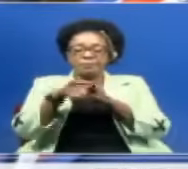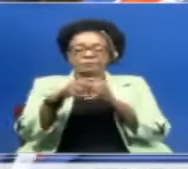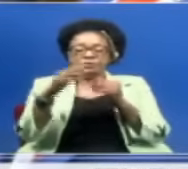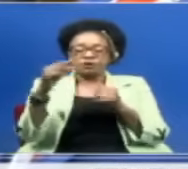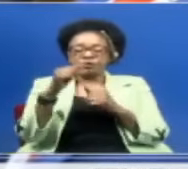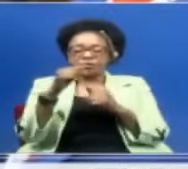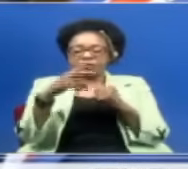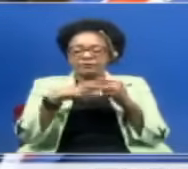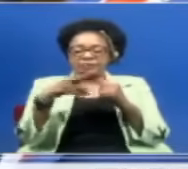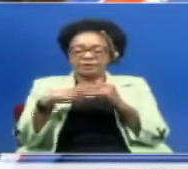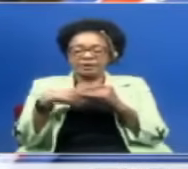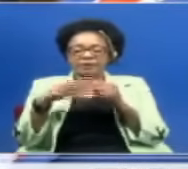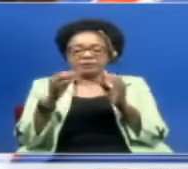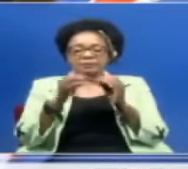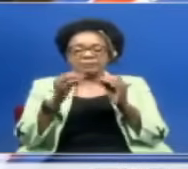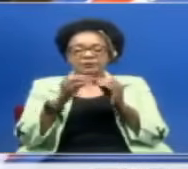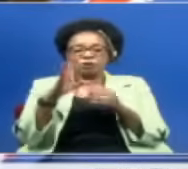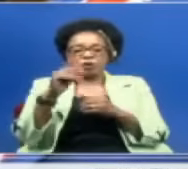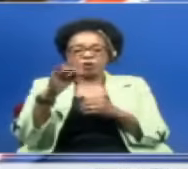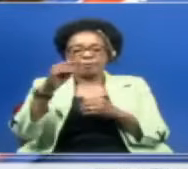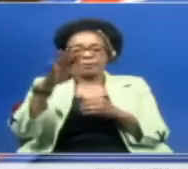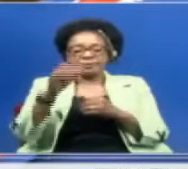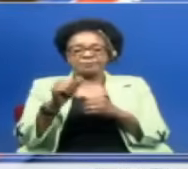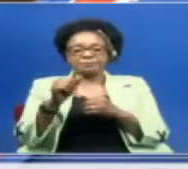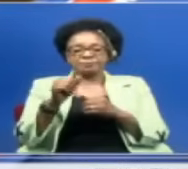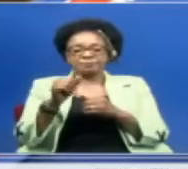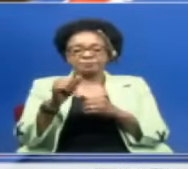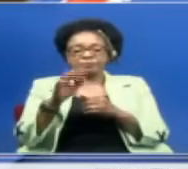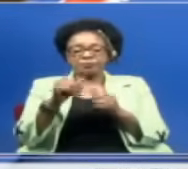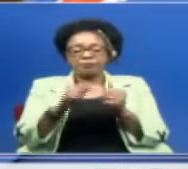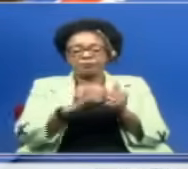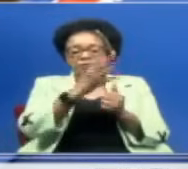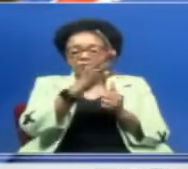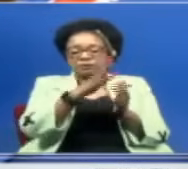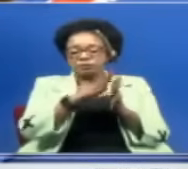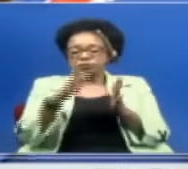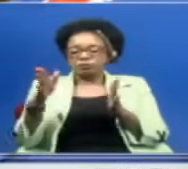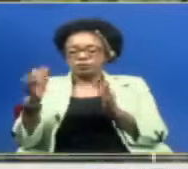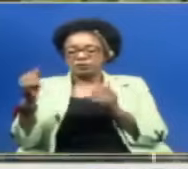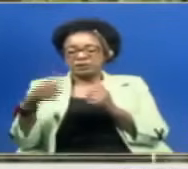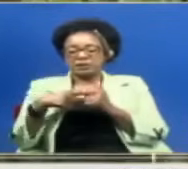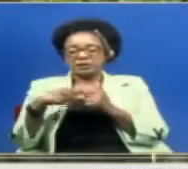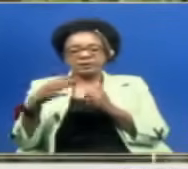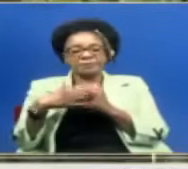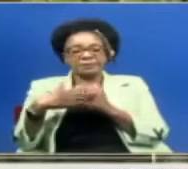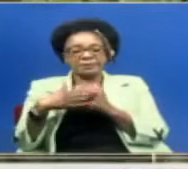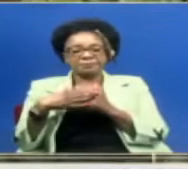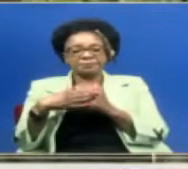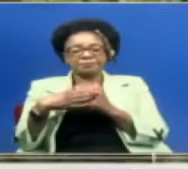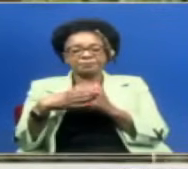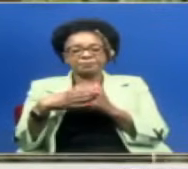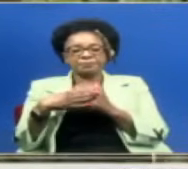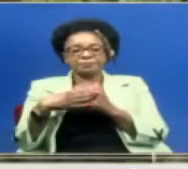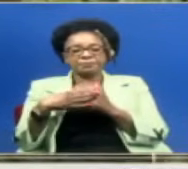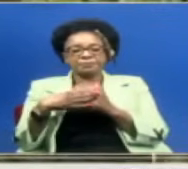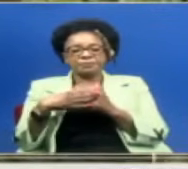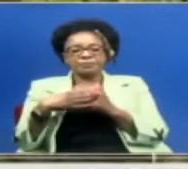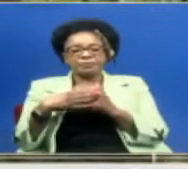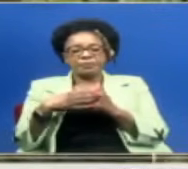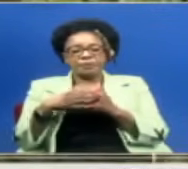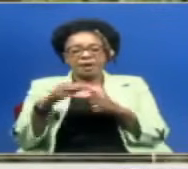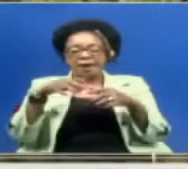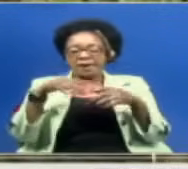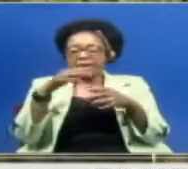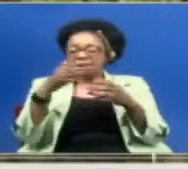summit in Colombia from 14th to 16th September. Now, a line of succession is not a line of